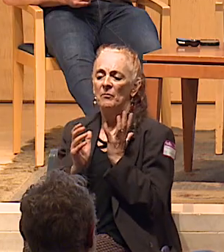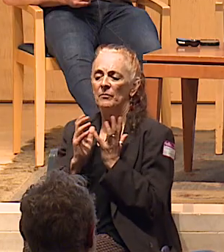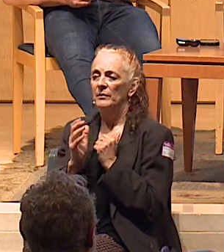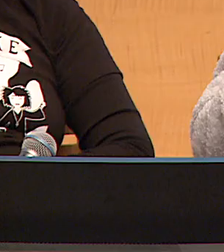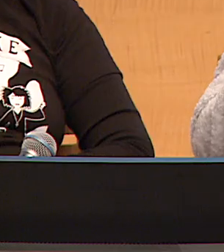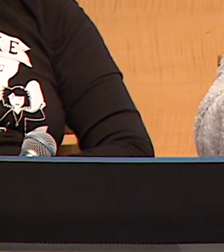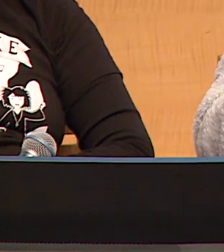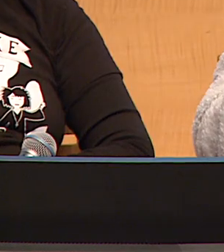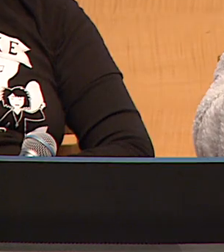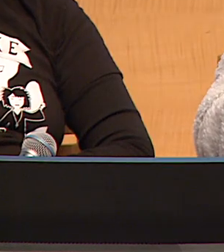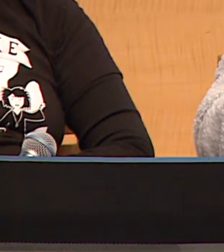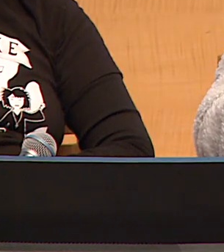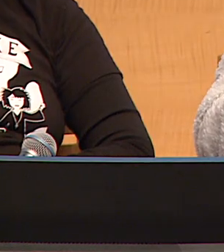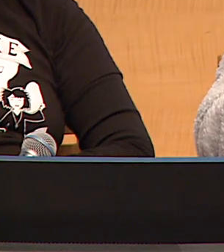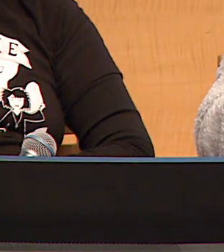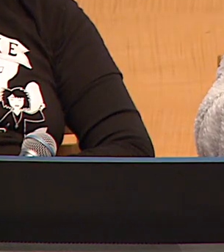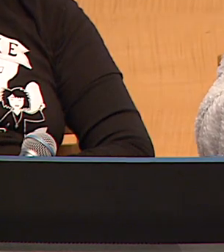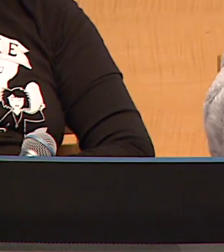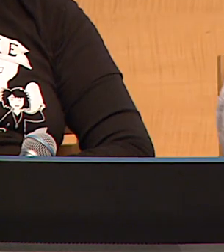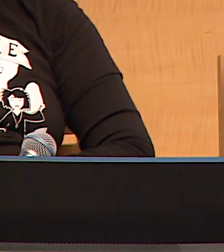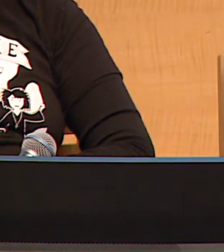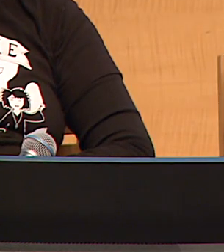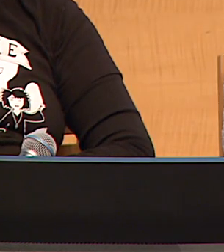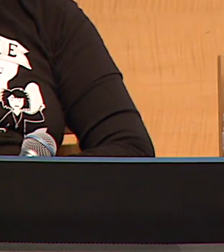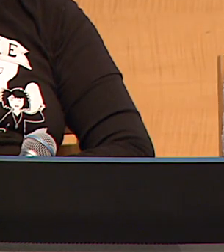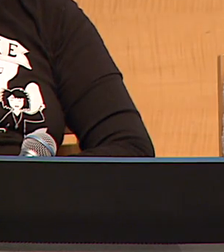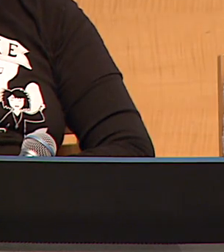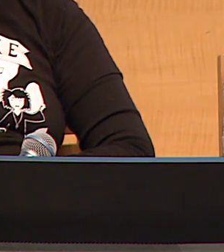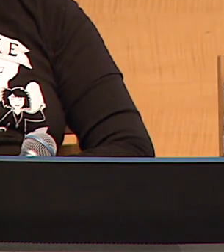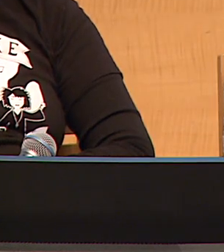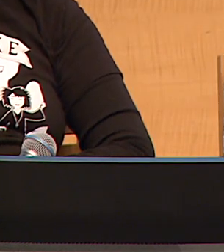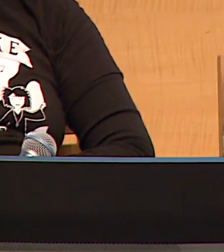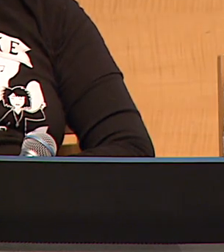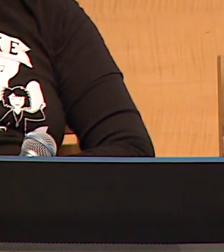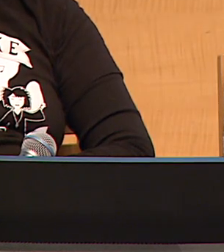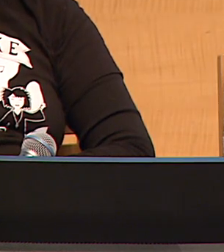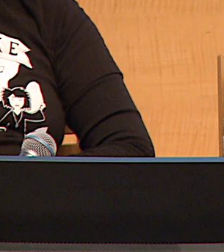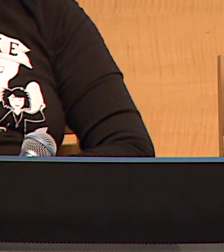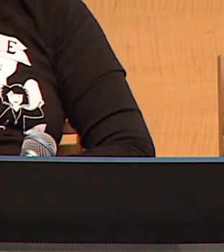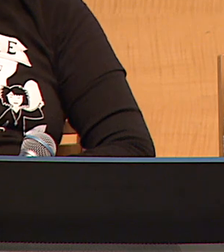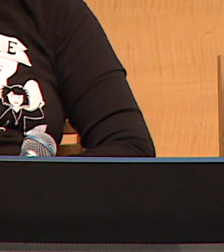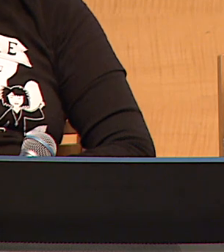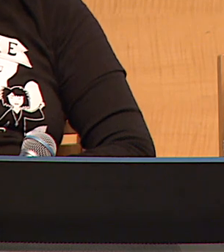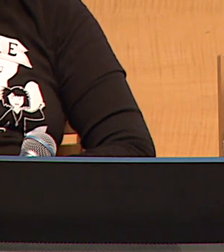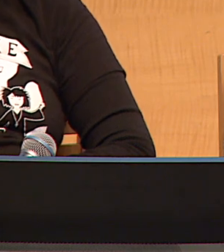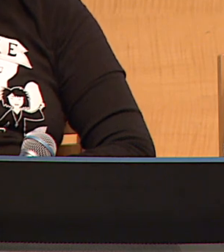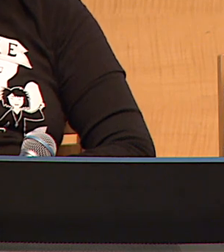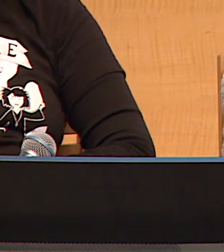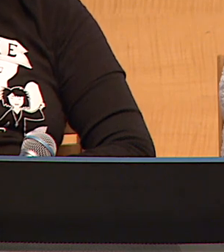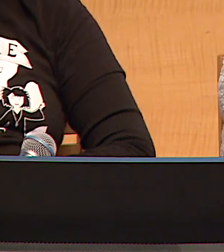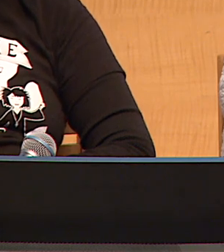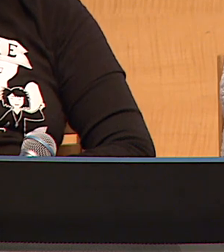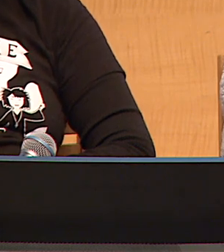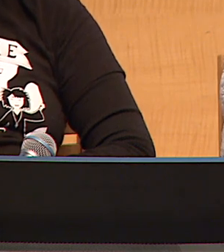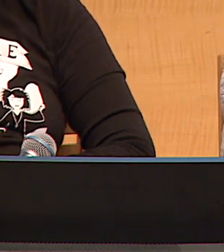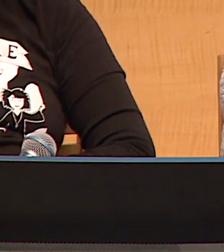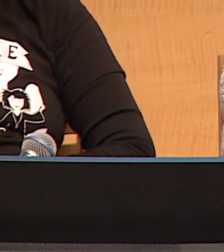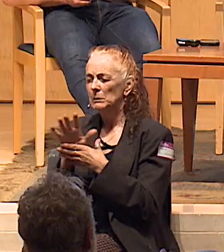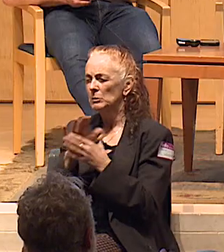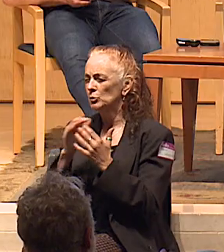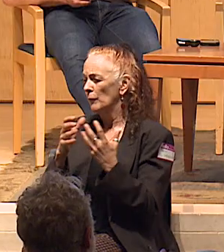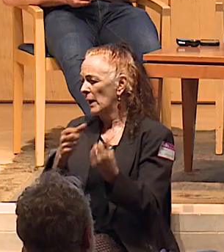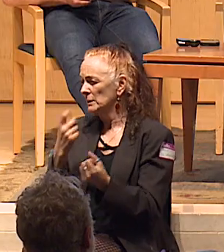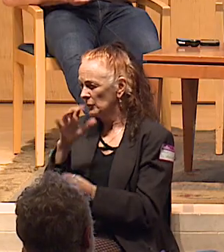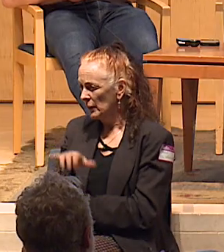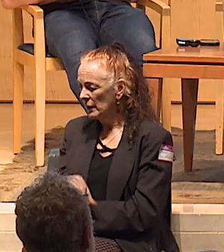an erotic book. You want to be turned on, and you want to be fascinated and titillated, and I think a lot of cinema is too fast for that. You